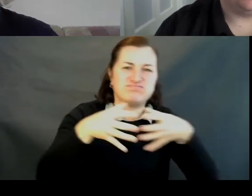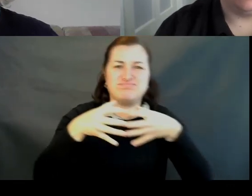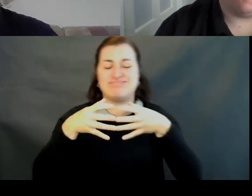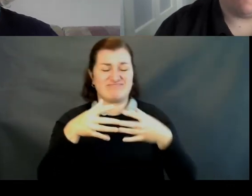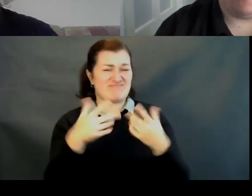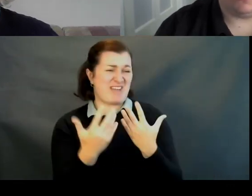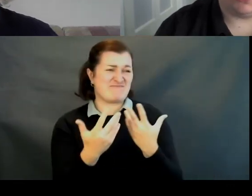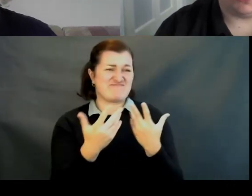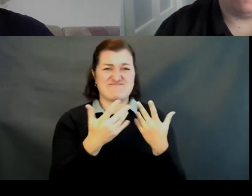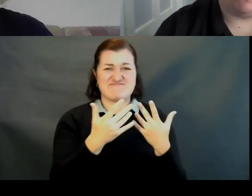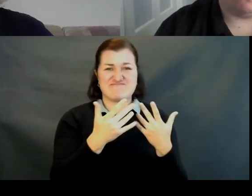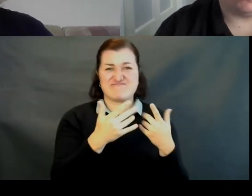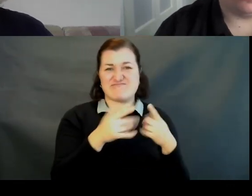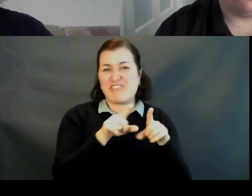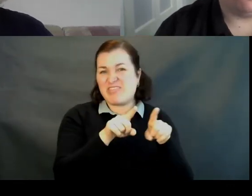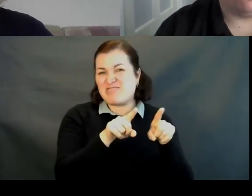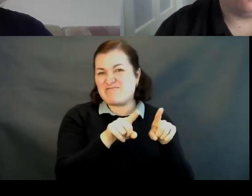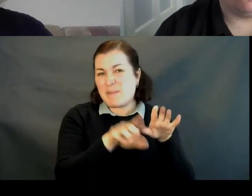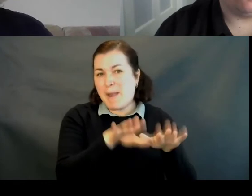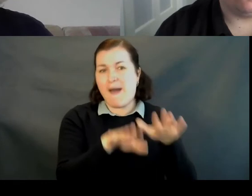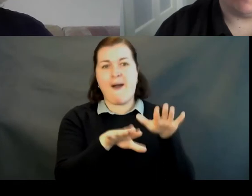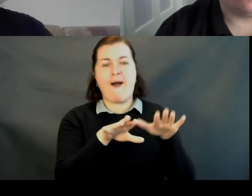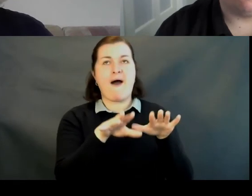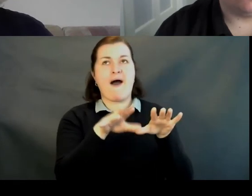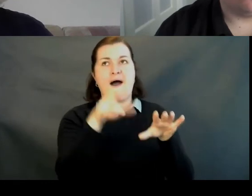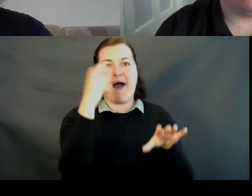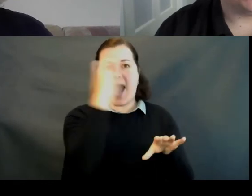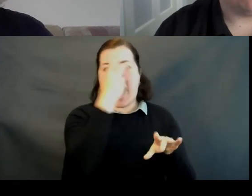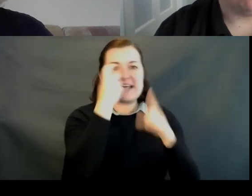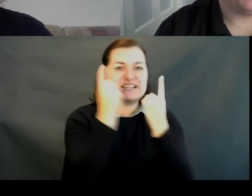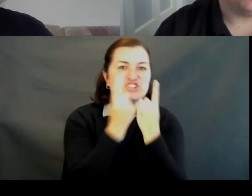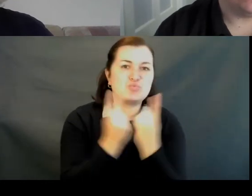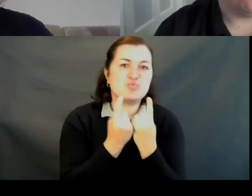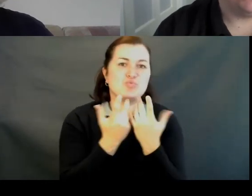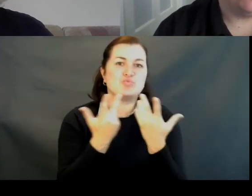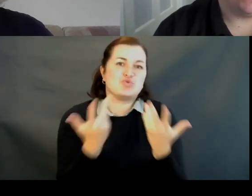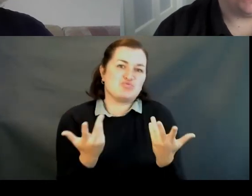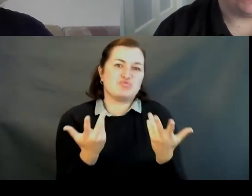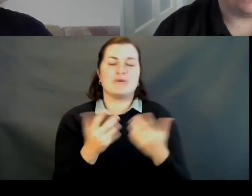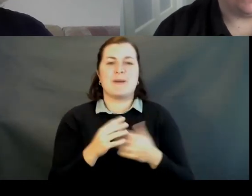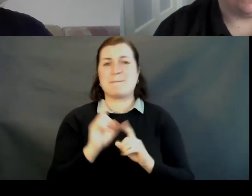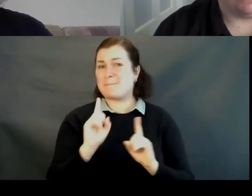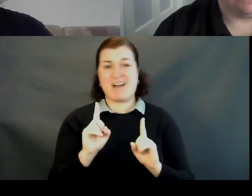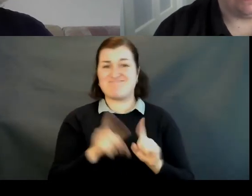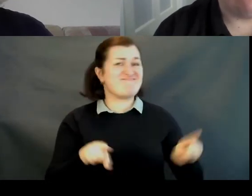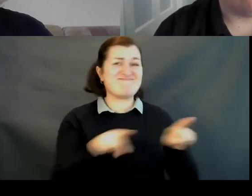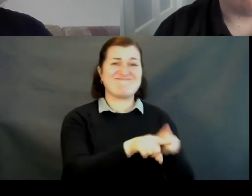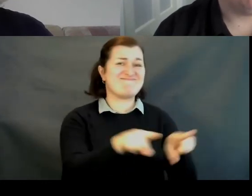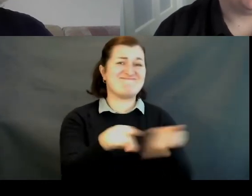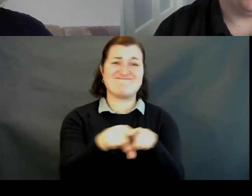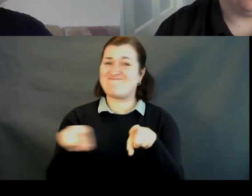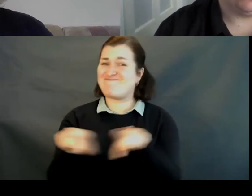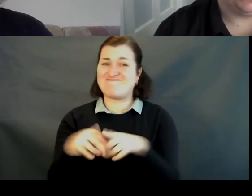and similar impairments, but also we're not all the same. We have